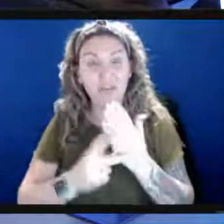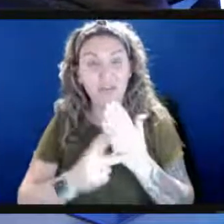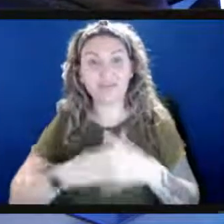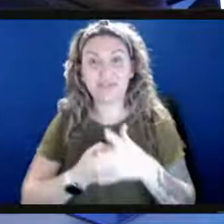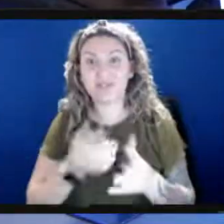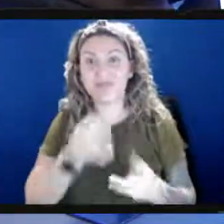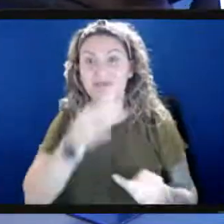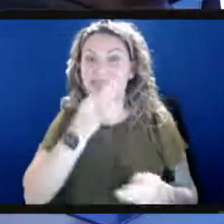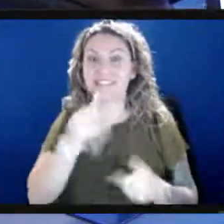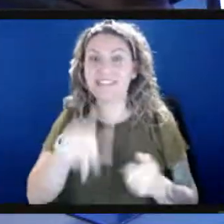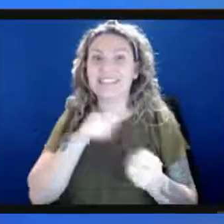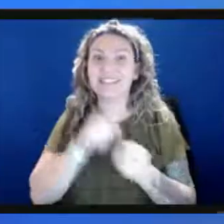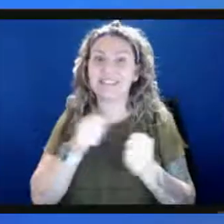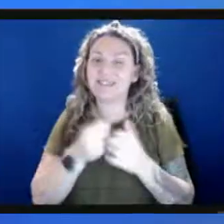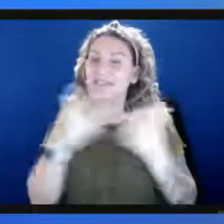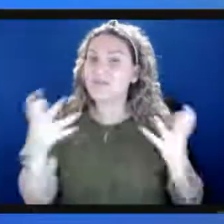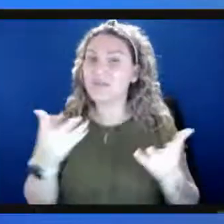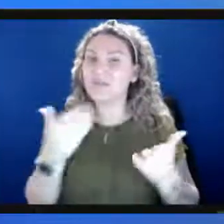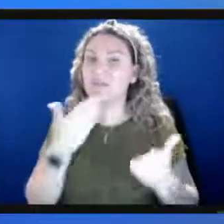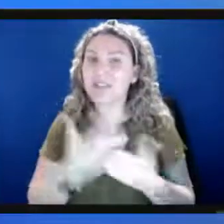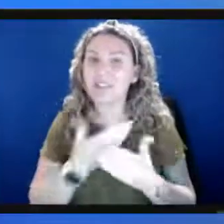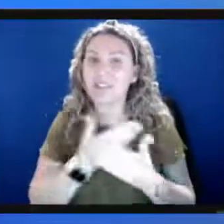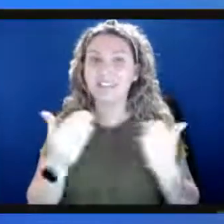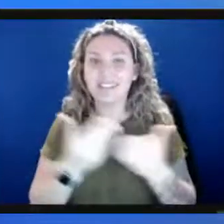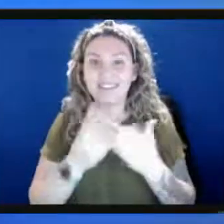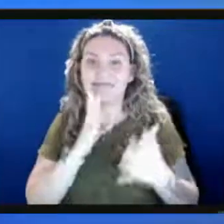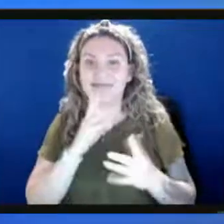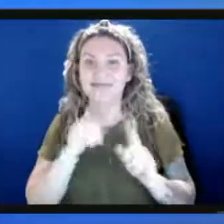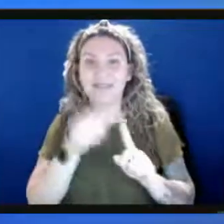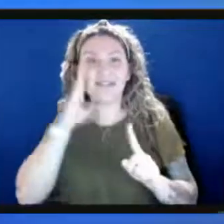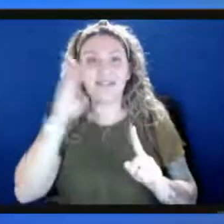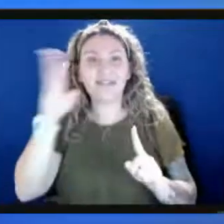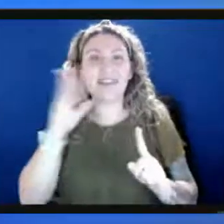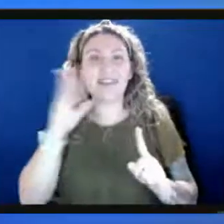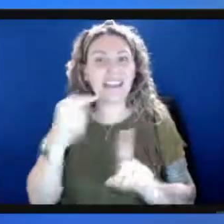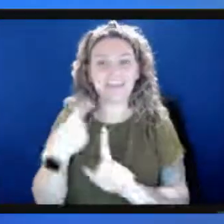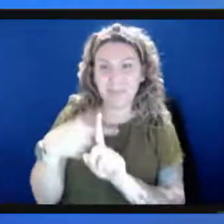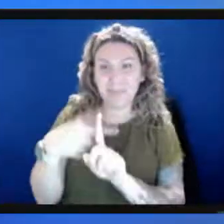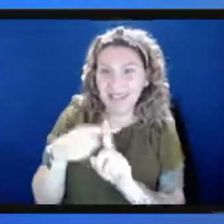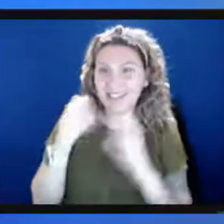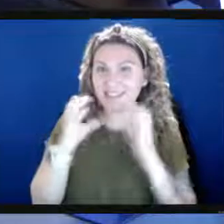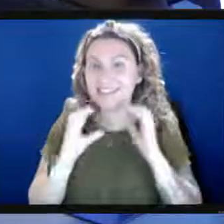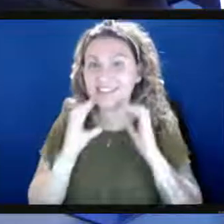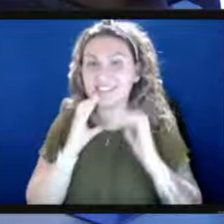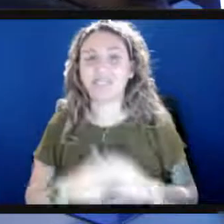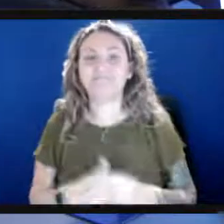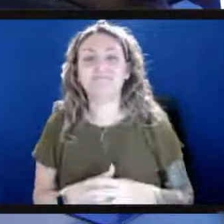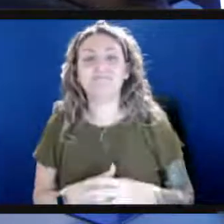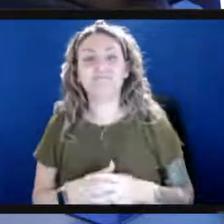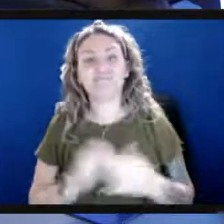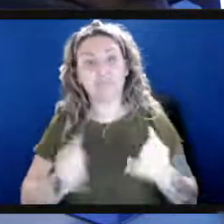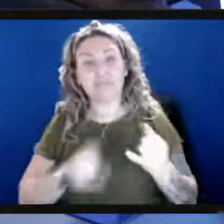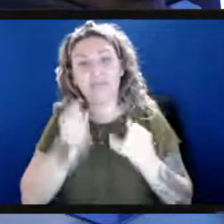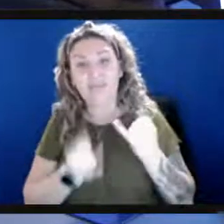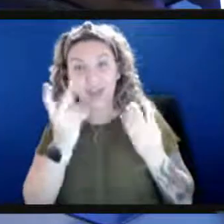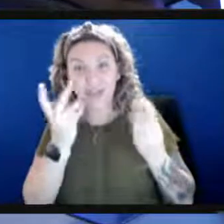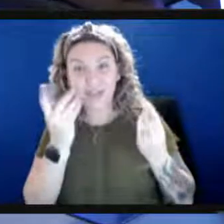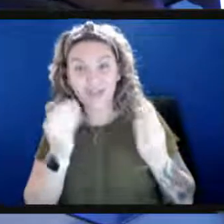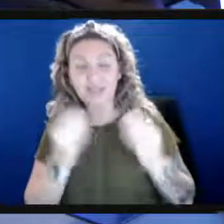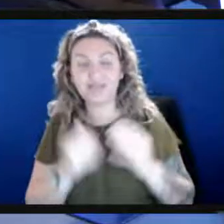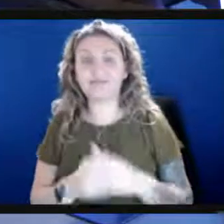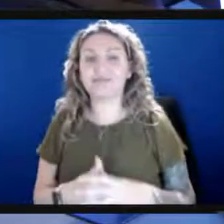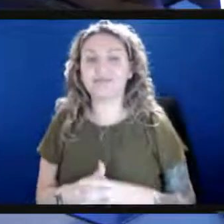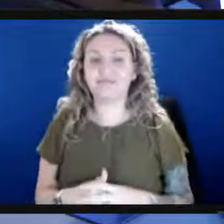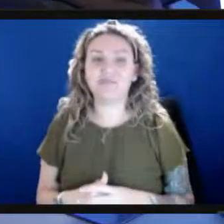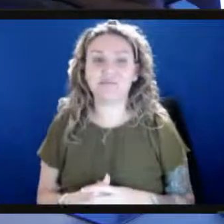So many good things to be talking about in the future, and a little bit more of maybe a positive conversation. Yes. But final thought? Final thought, I'm